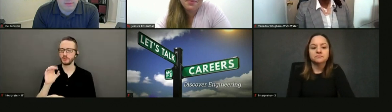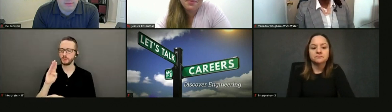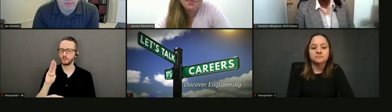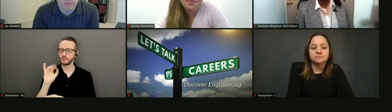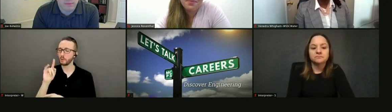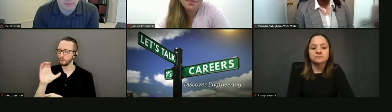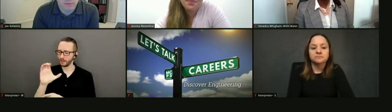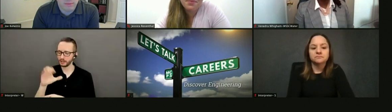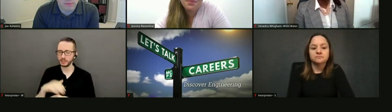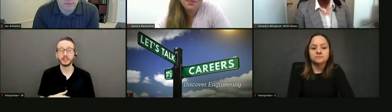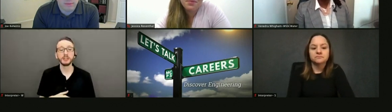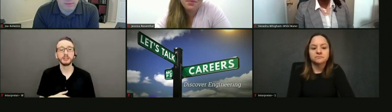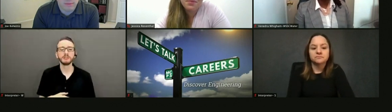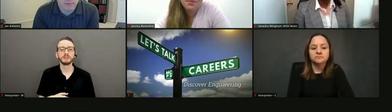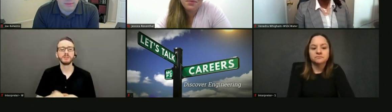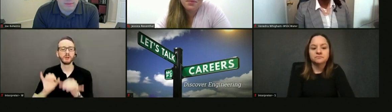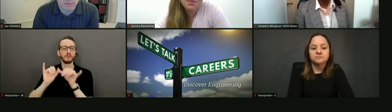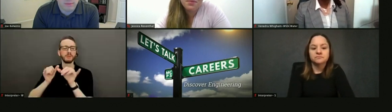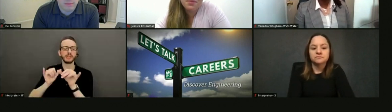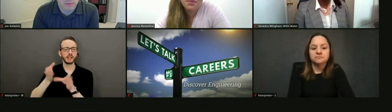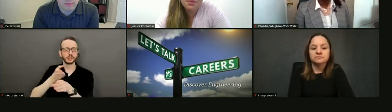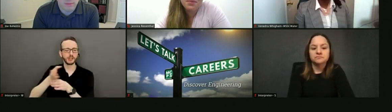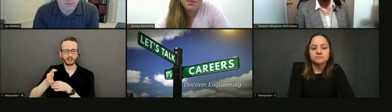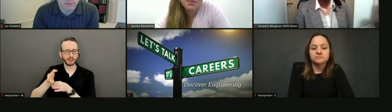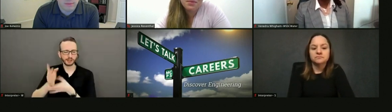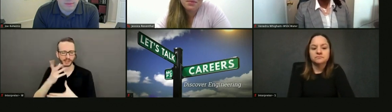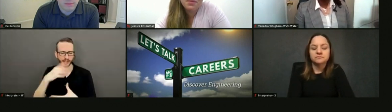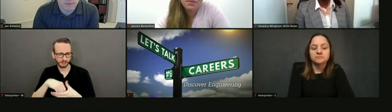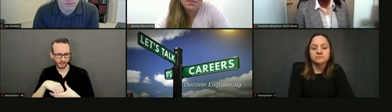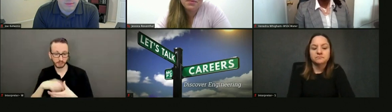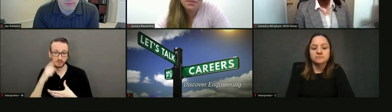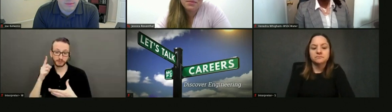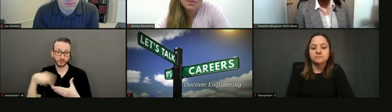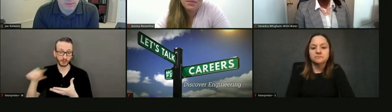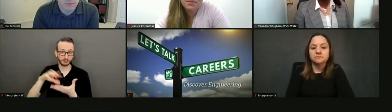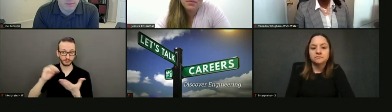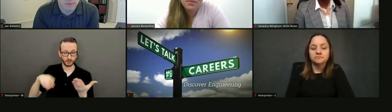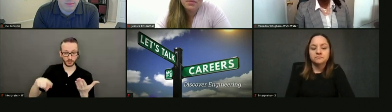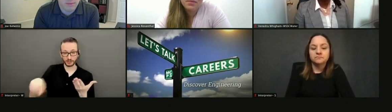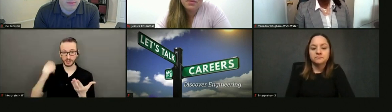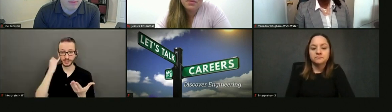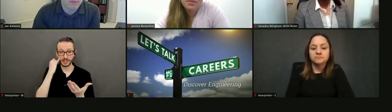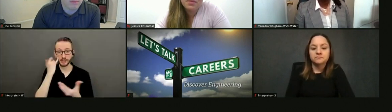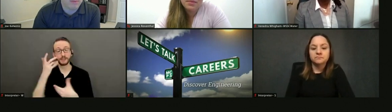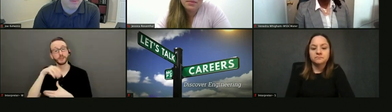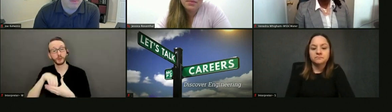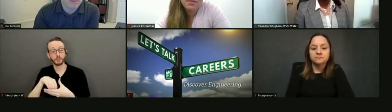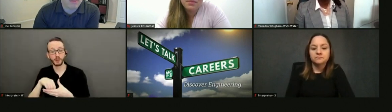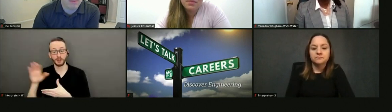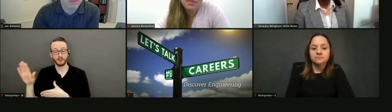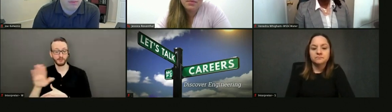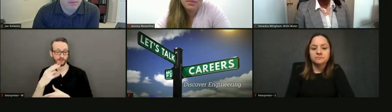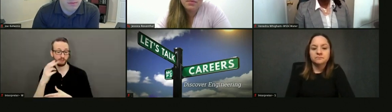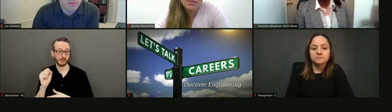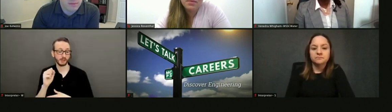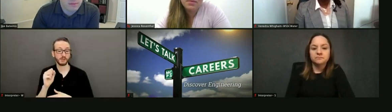You know, what are some of those engineering careers that involve robotics, especially for our students watching who are a part of the robotics team at their high